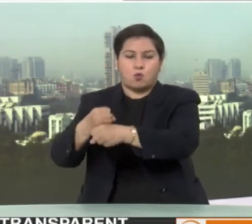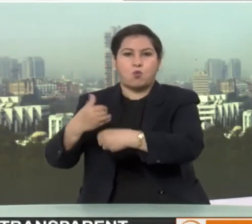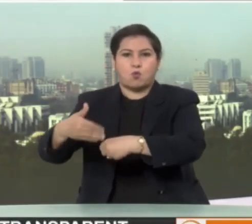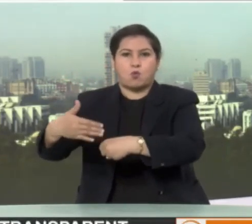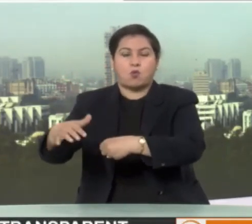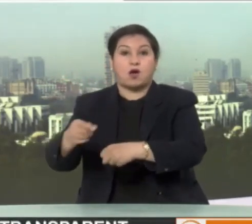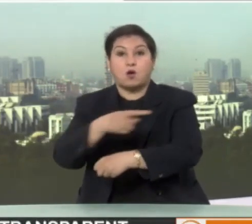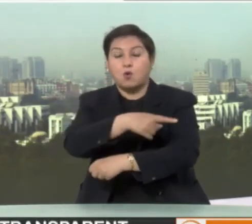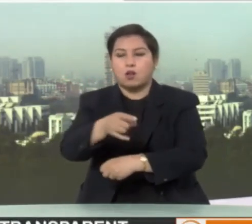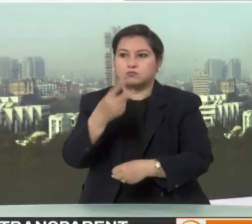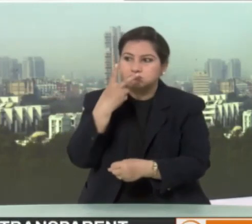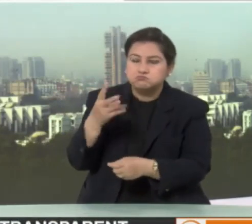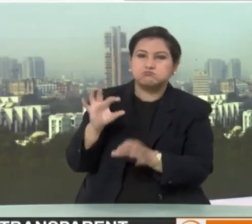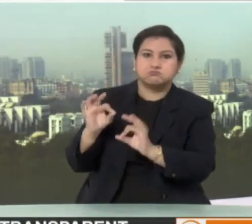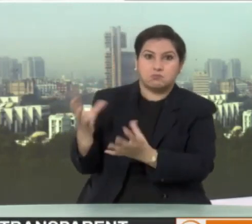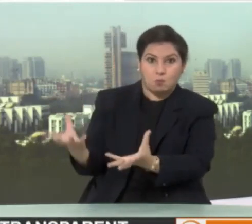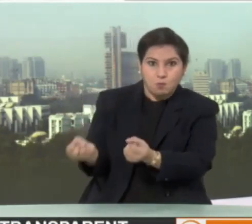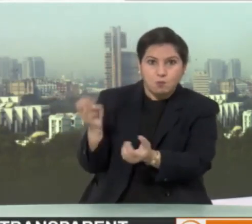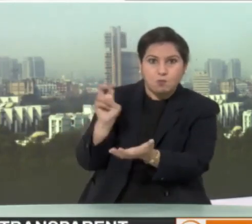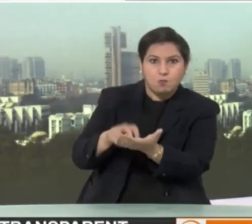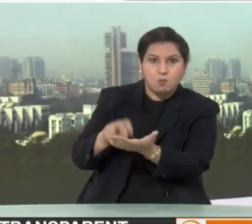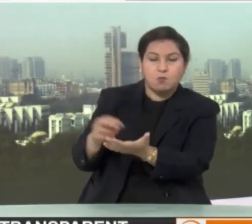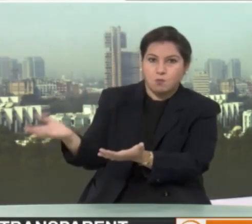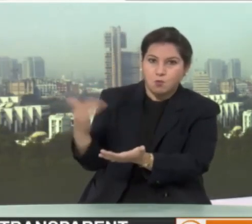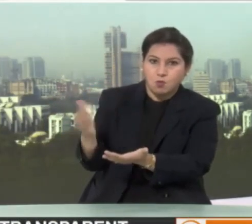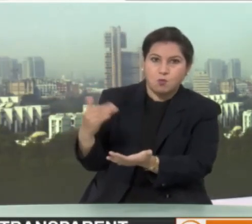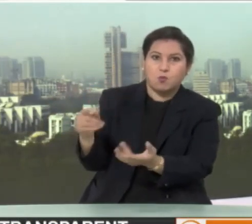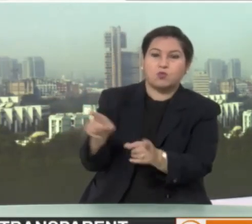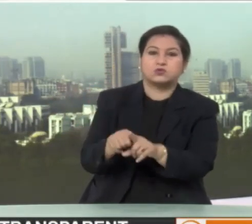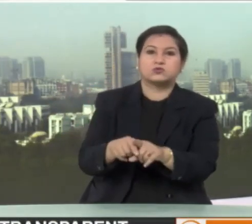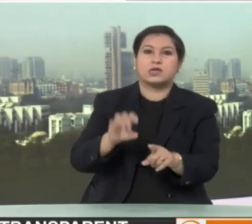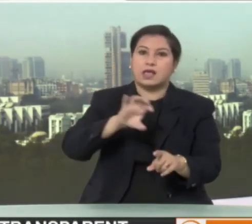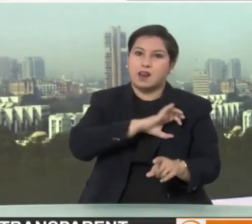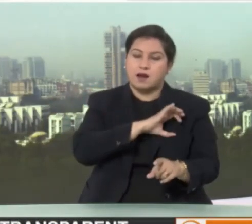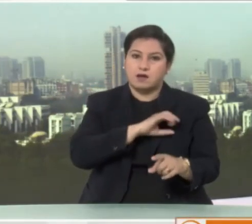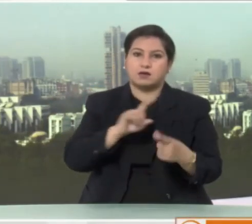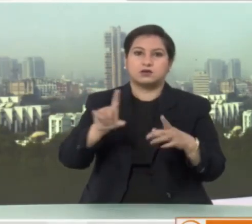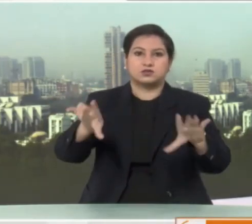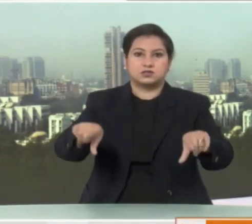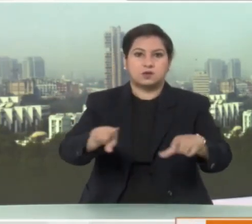interest from France, Belgium, Canada, Japan and